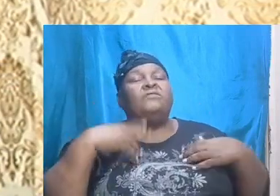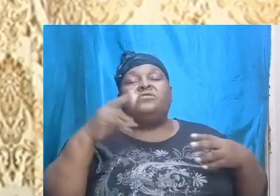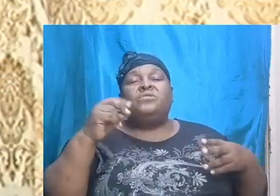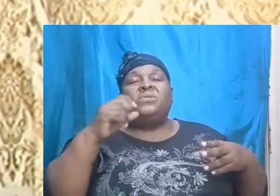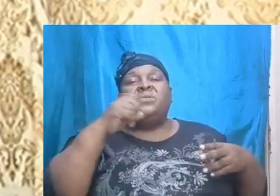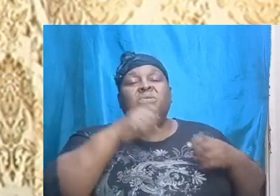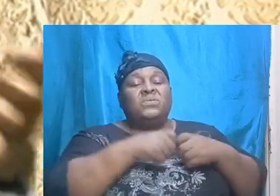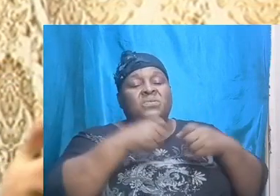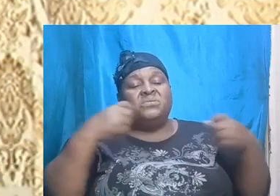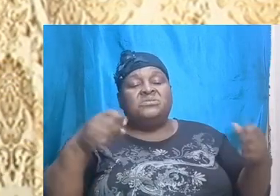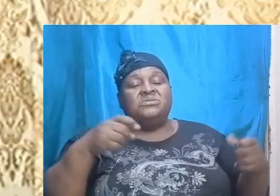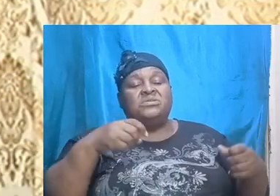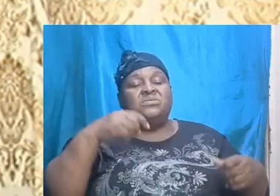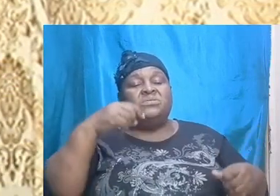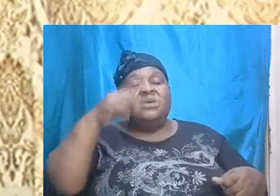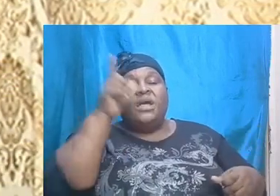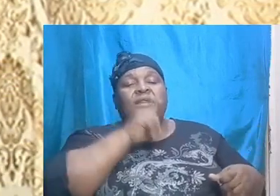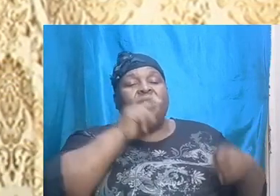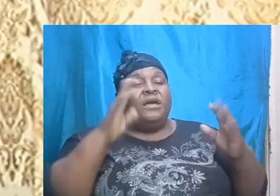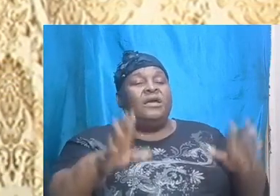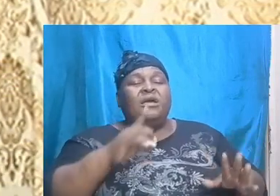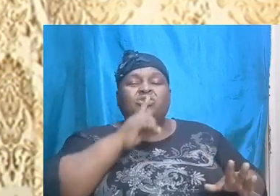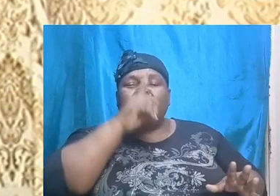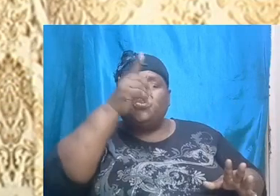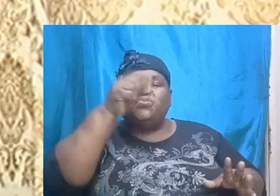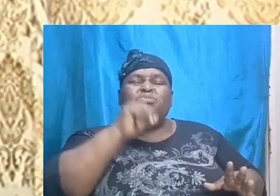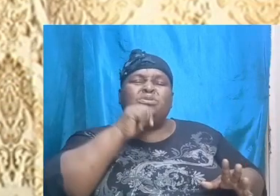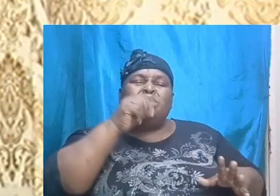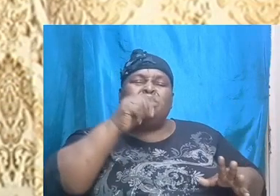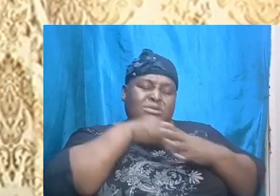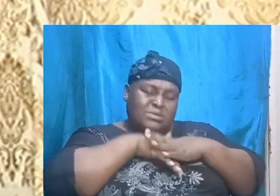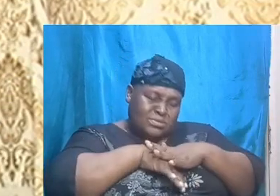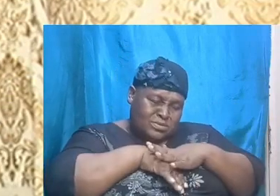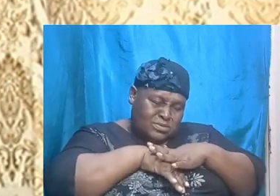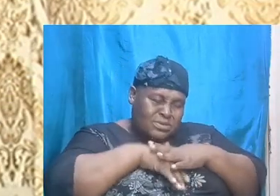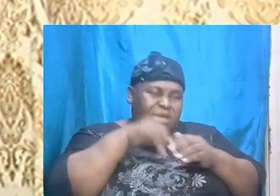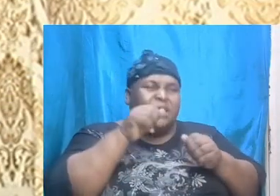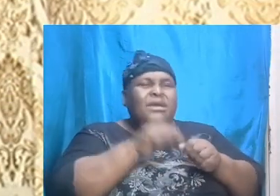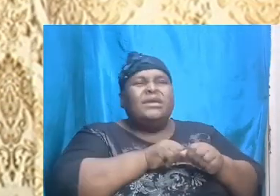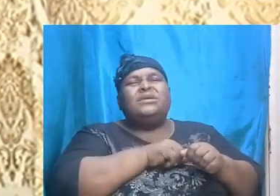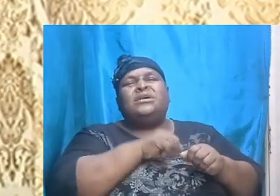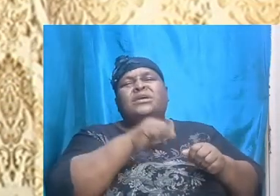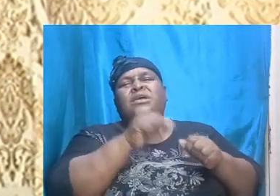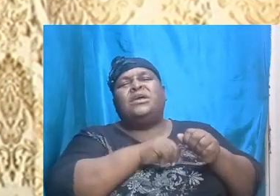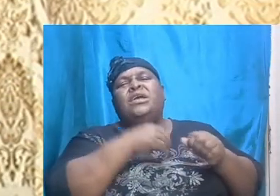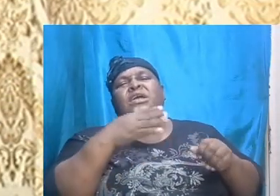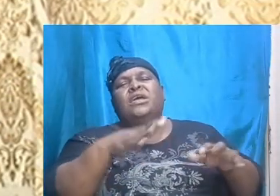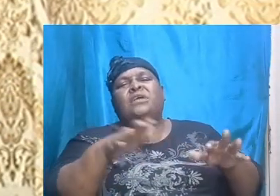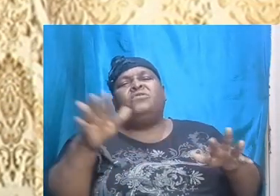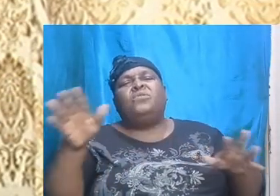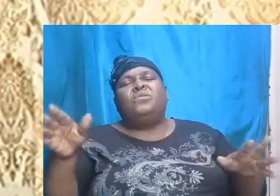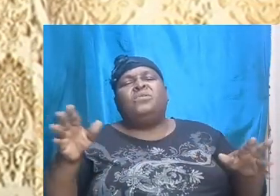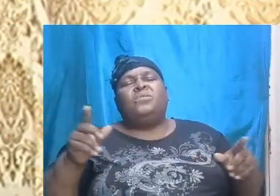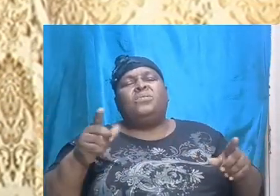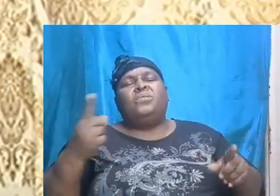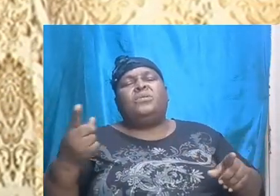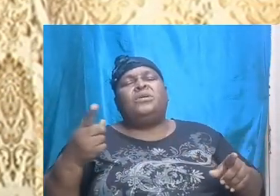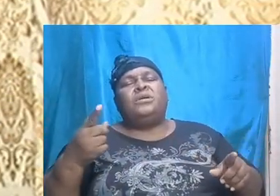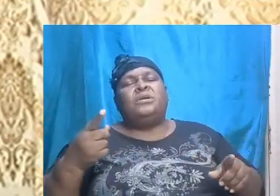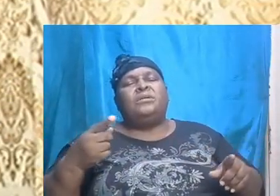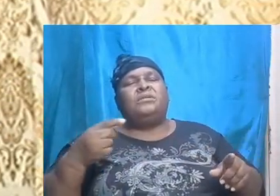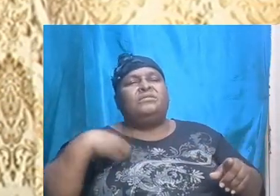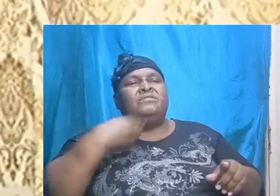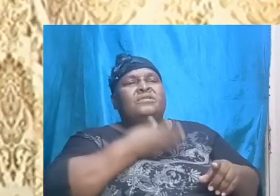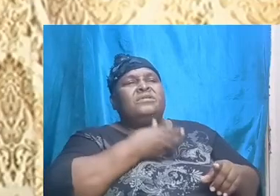liar and the truth is not in us. Amen. All of each and every one of us have had our experiences. But guess what happened? All of